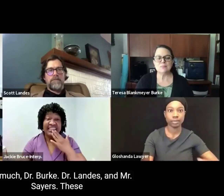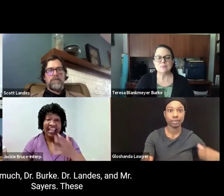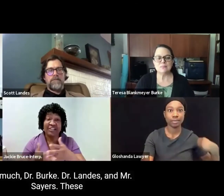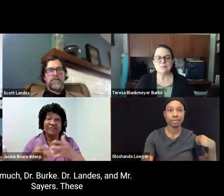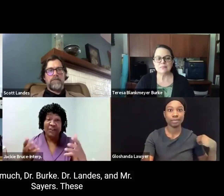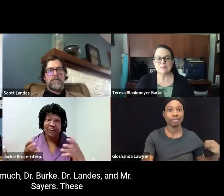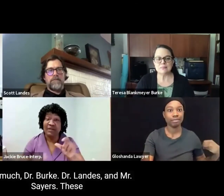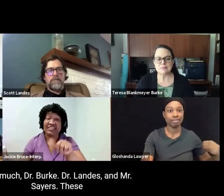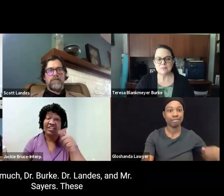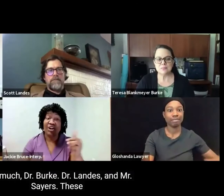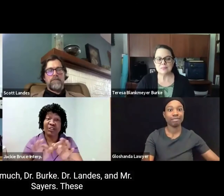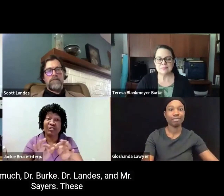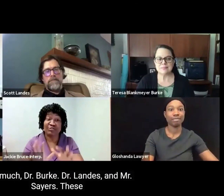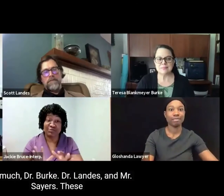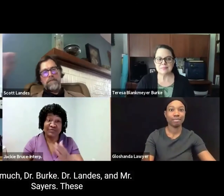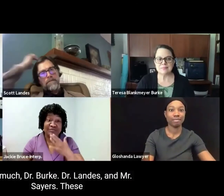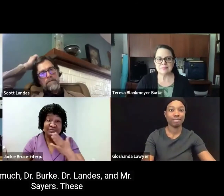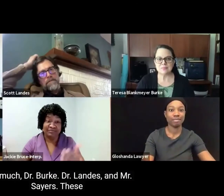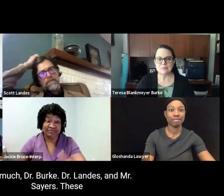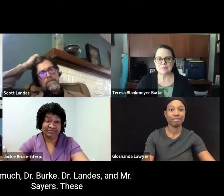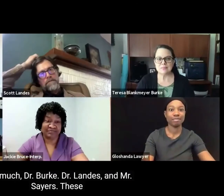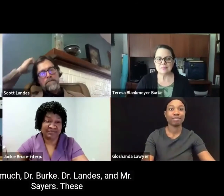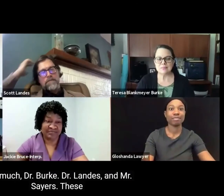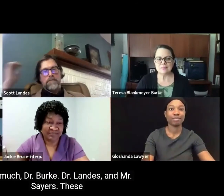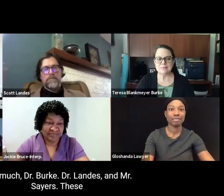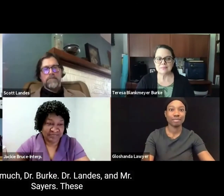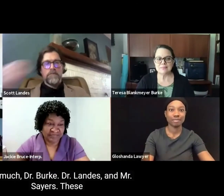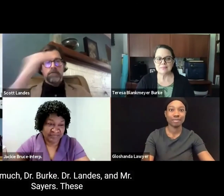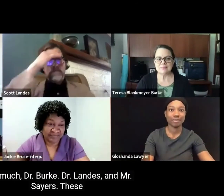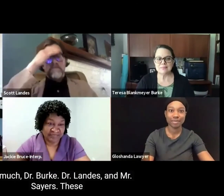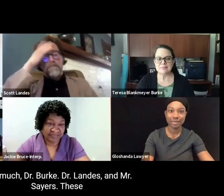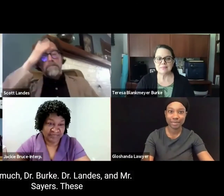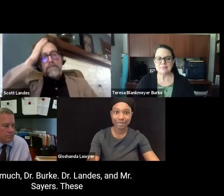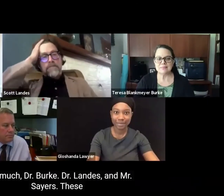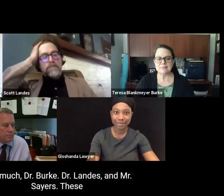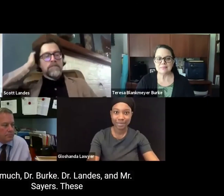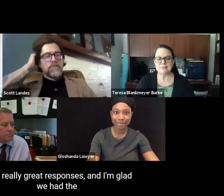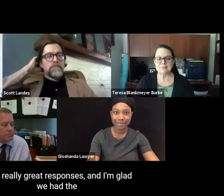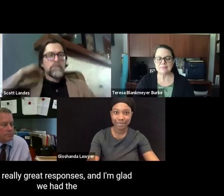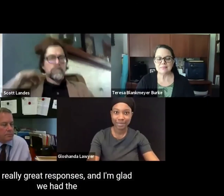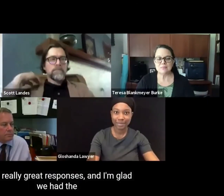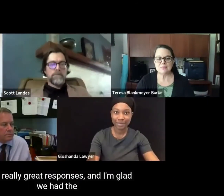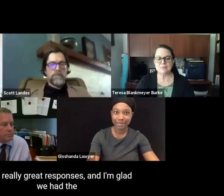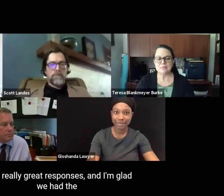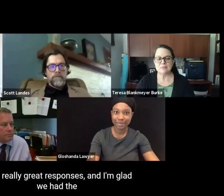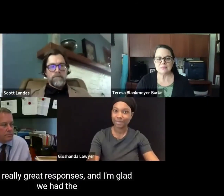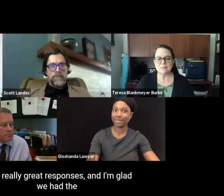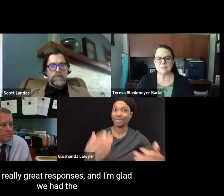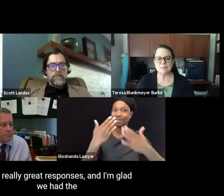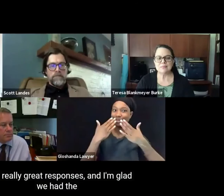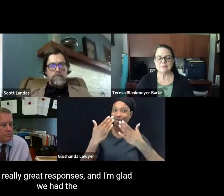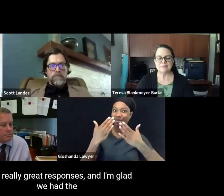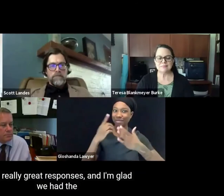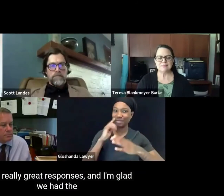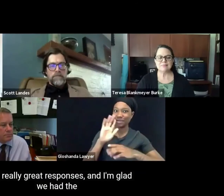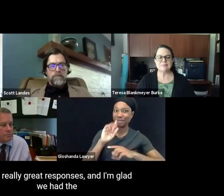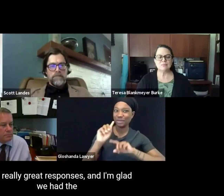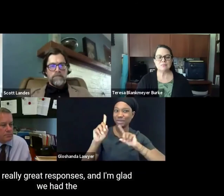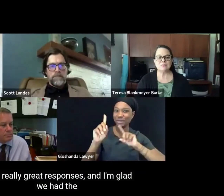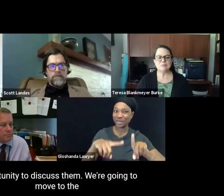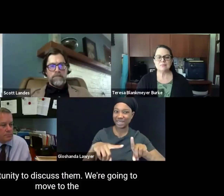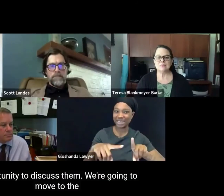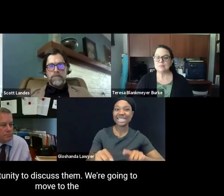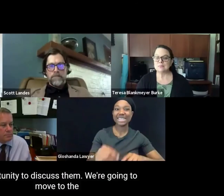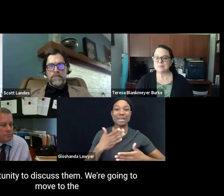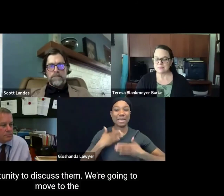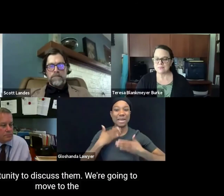much, Dr. Burke, Dr. Landis, and Mr. Sayers. These were really great responses, and I'm glad we had